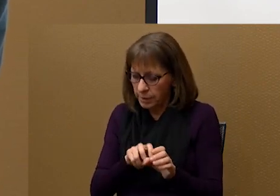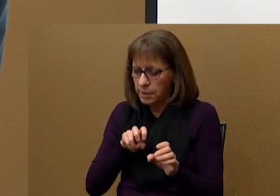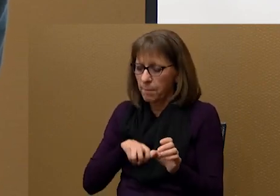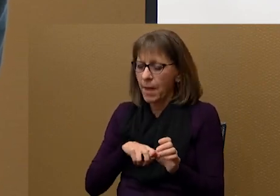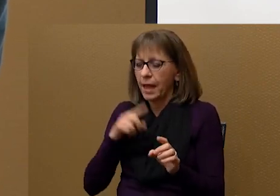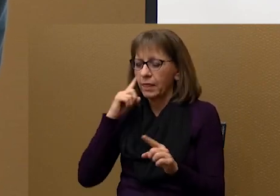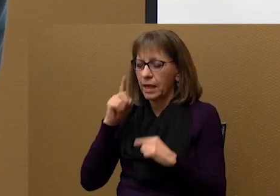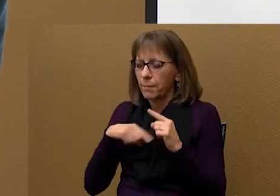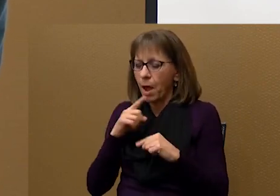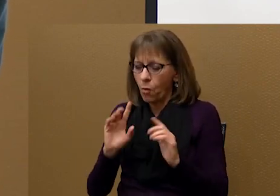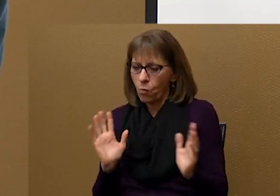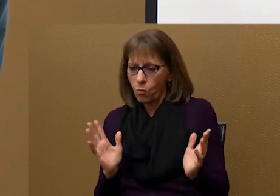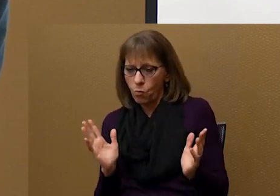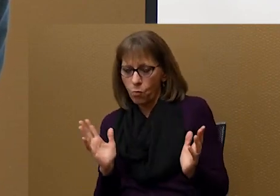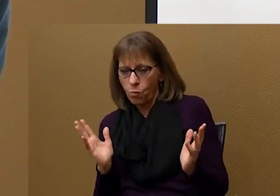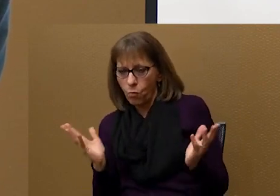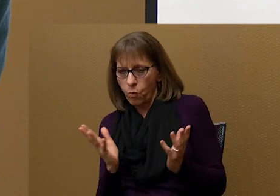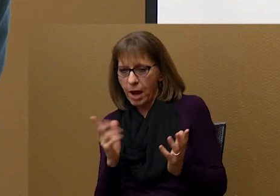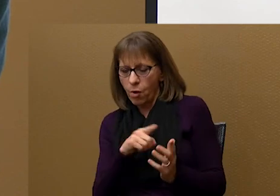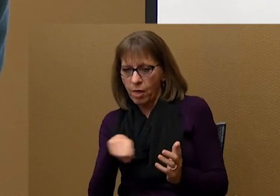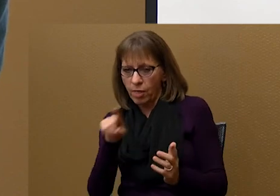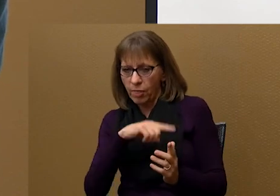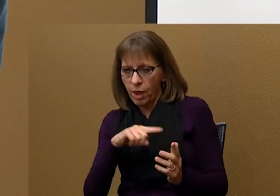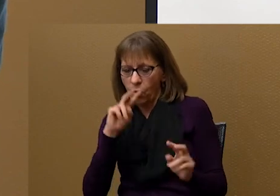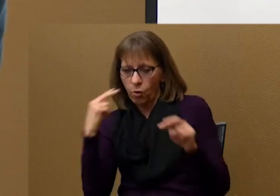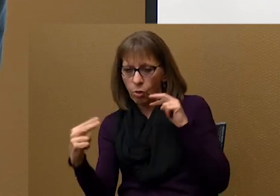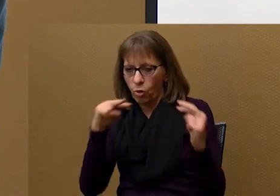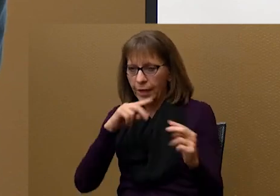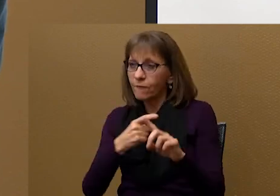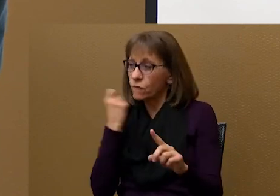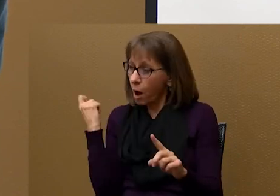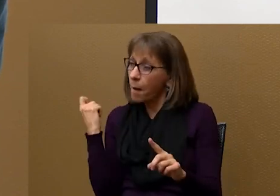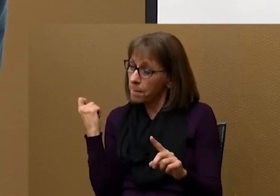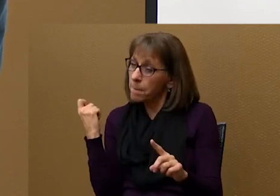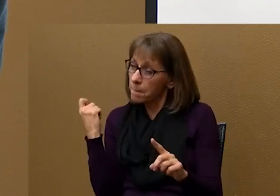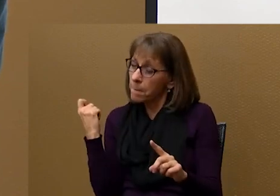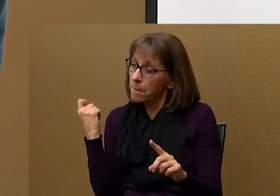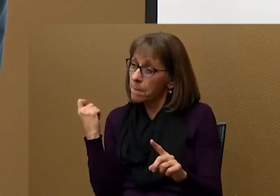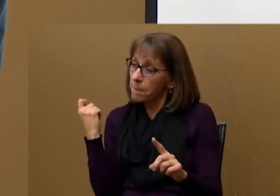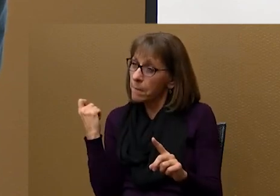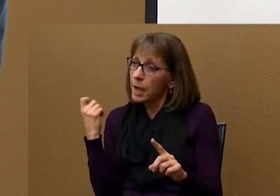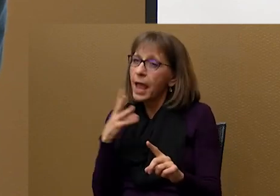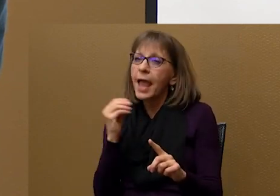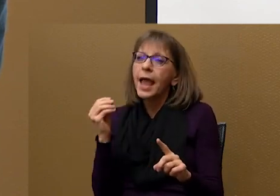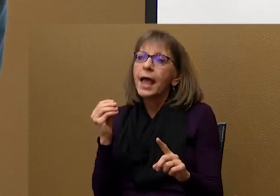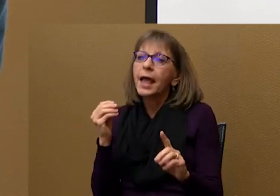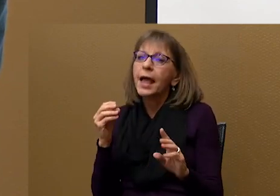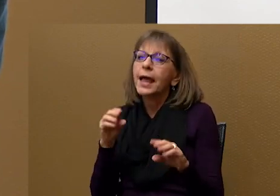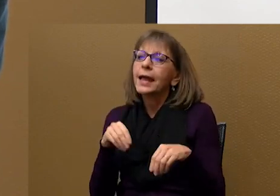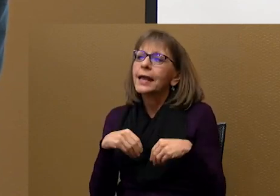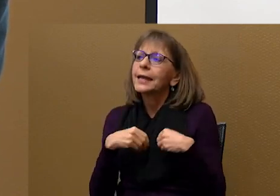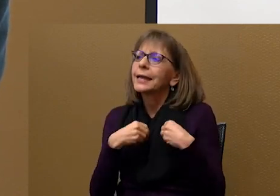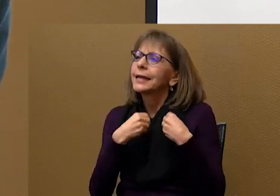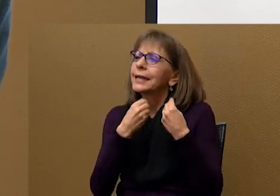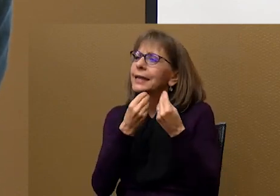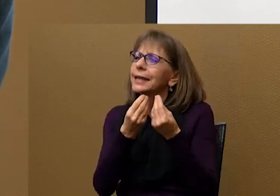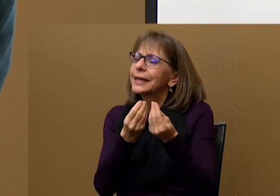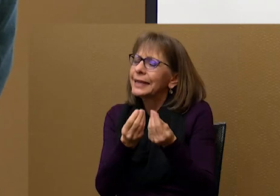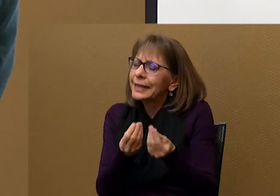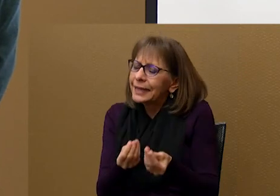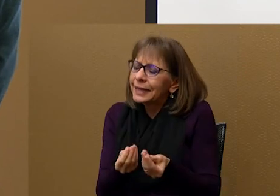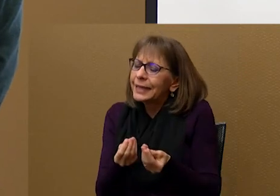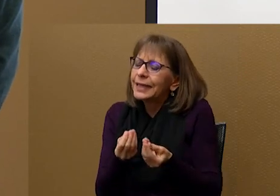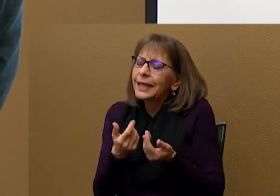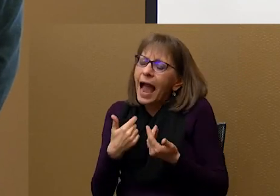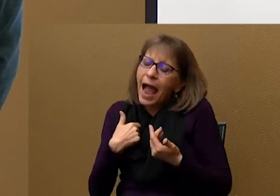think about where these people are coming from, and give an ounce of trying to understand that. I don't